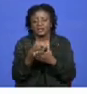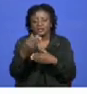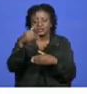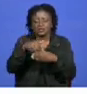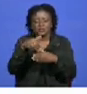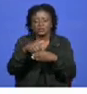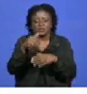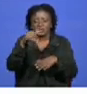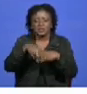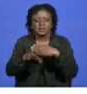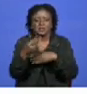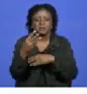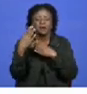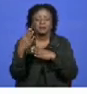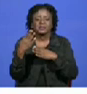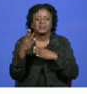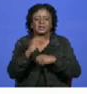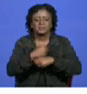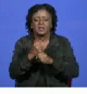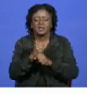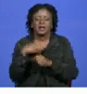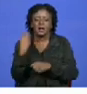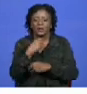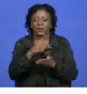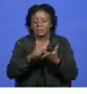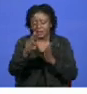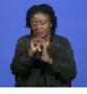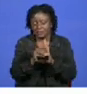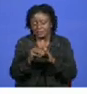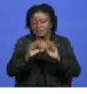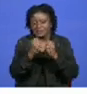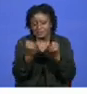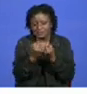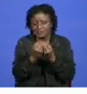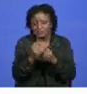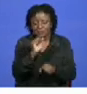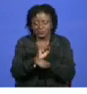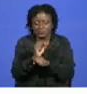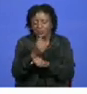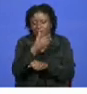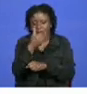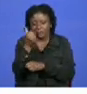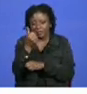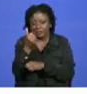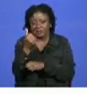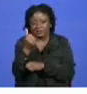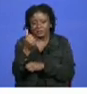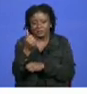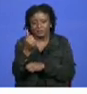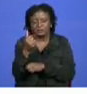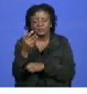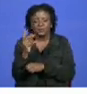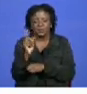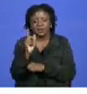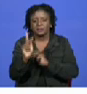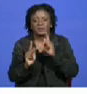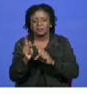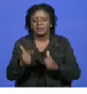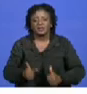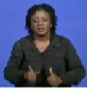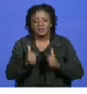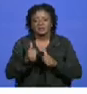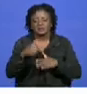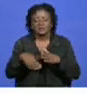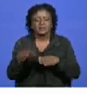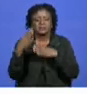talk about making our payment system efficient, it means that irrespective of where people live in the Bahamas, they